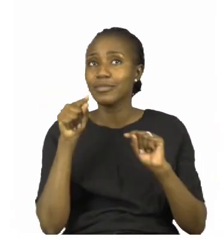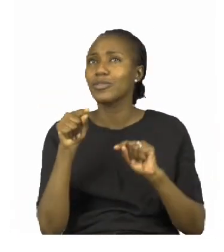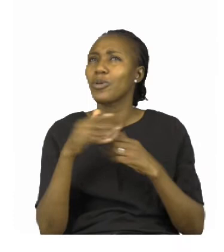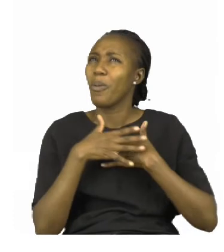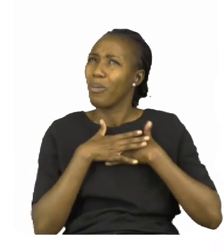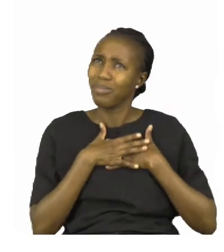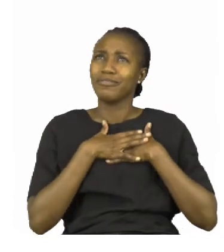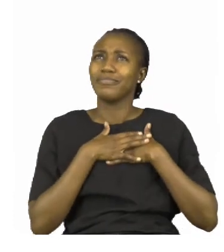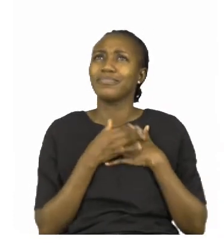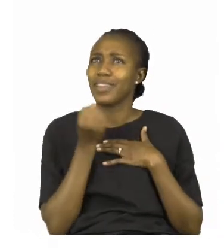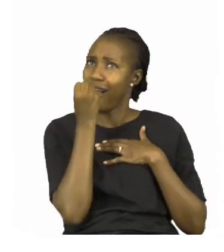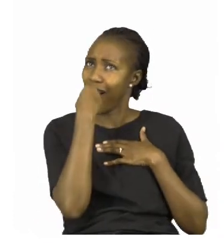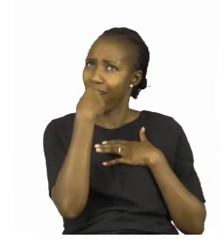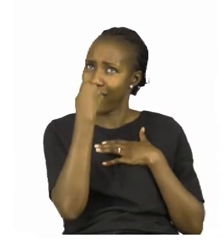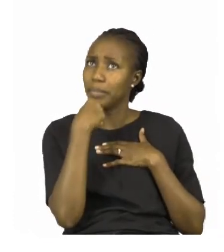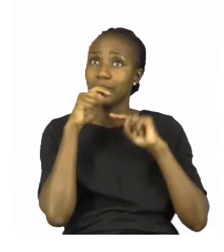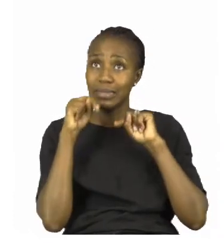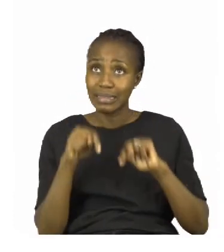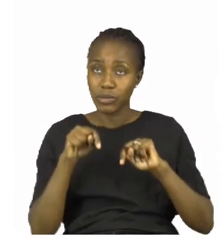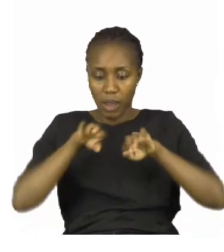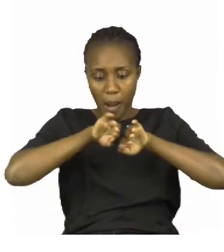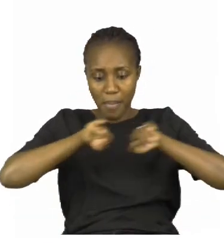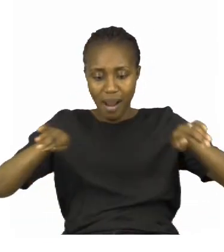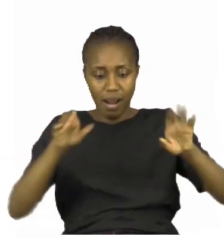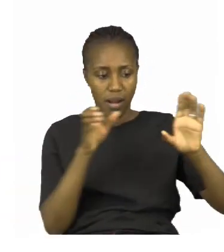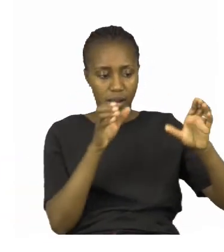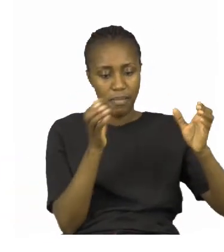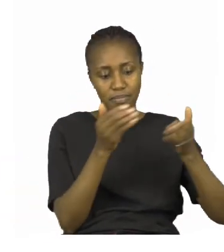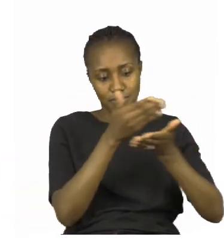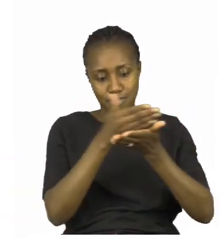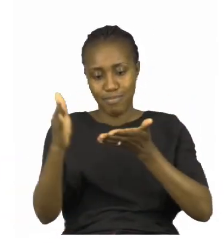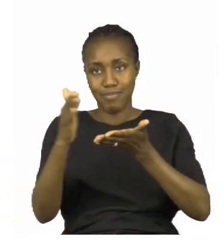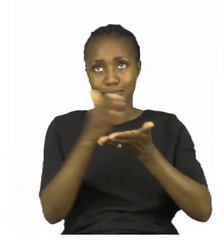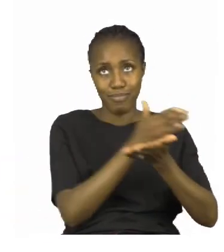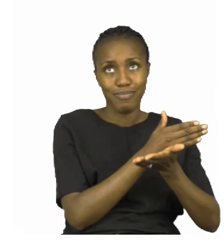apples equally between them. Let's count the apples.